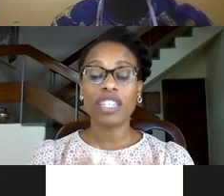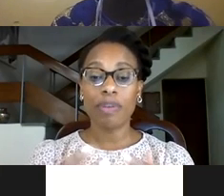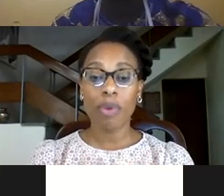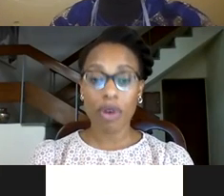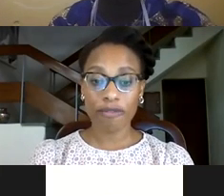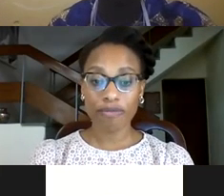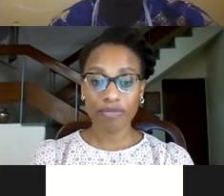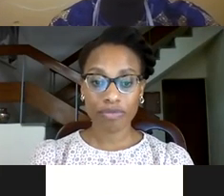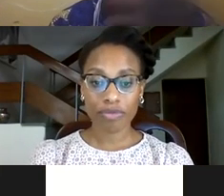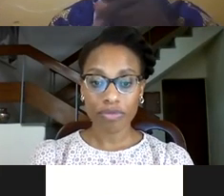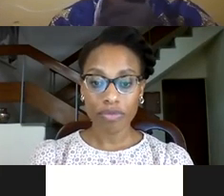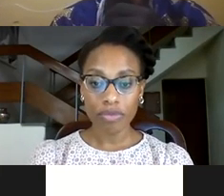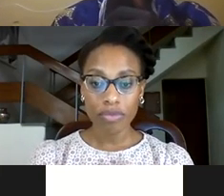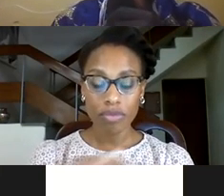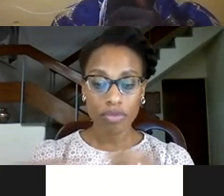objective report?